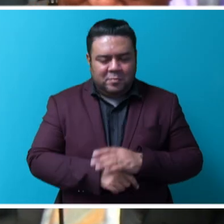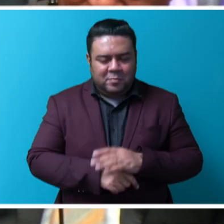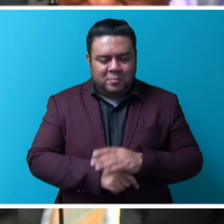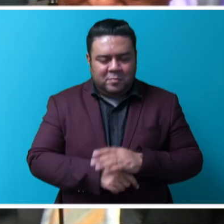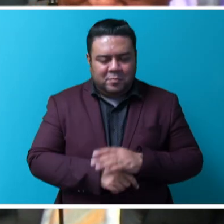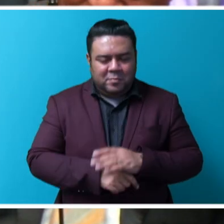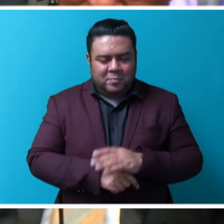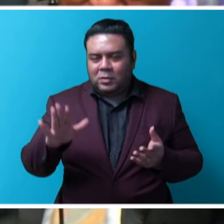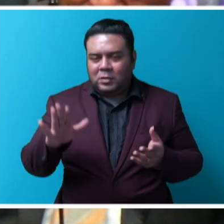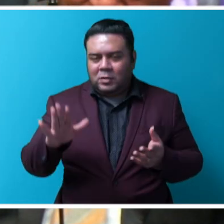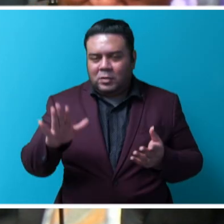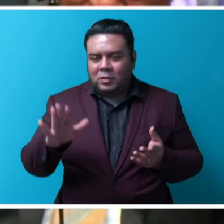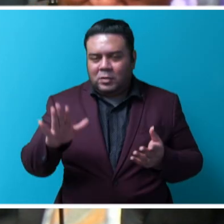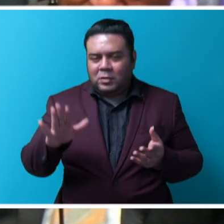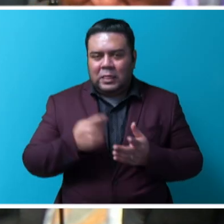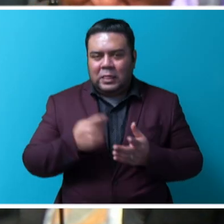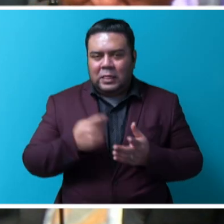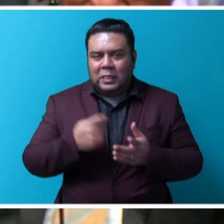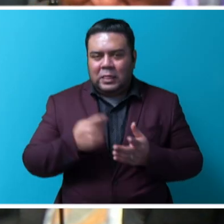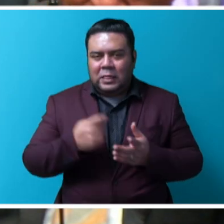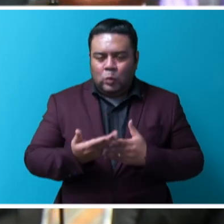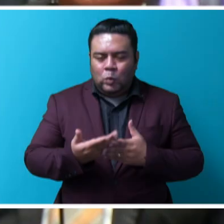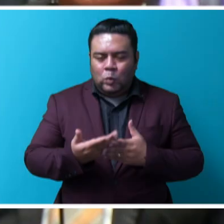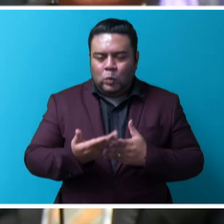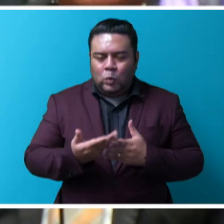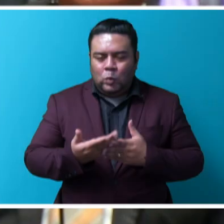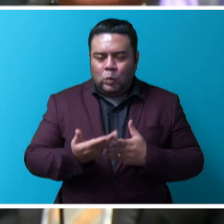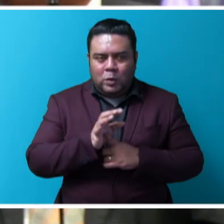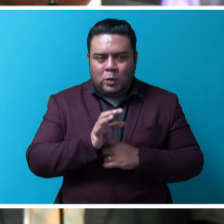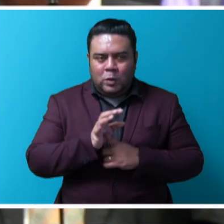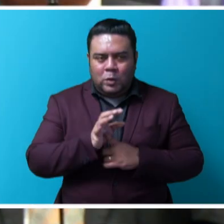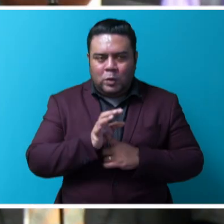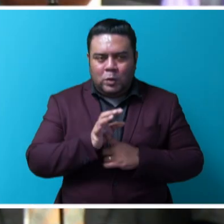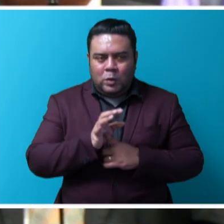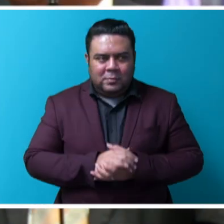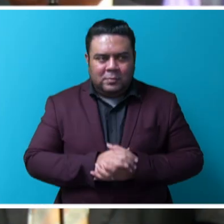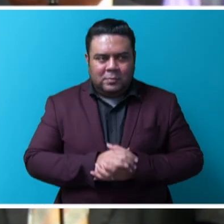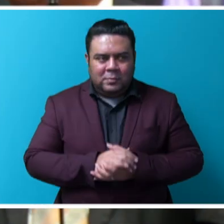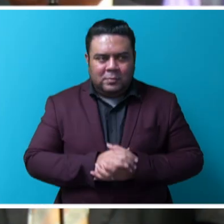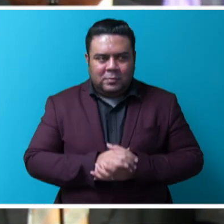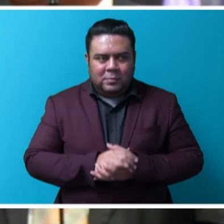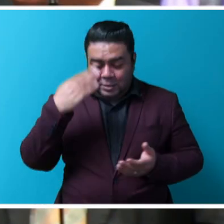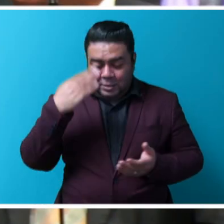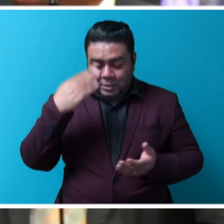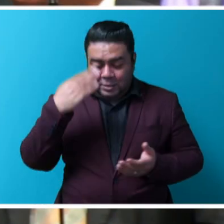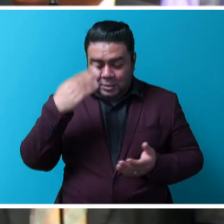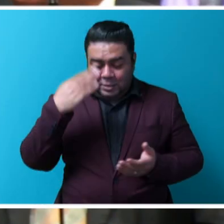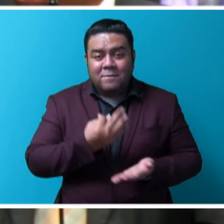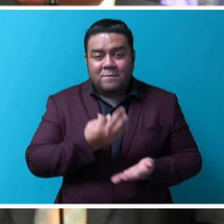people cannot trust, I support and commend the 2025-2026 budget with this August. Now,